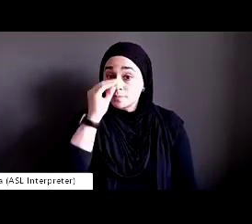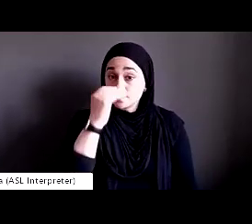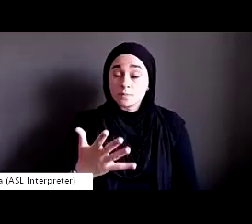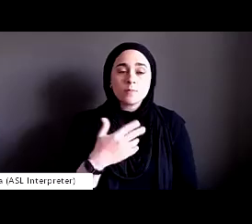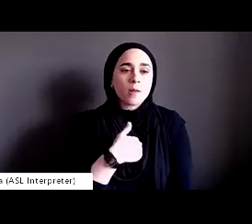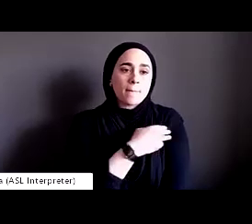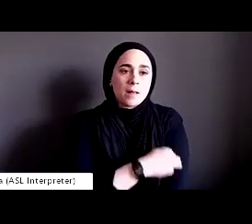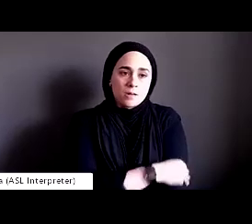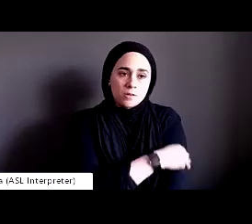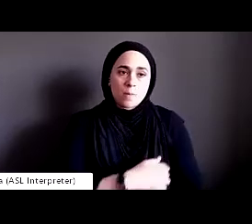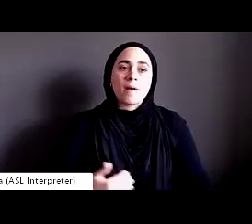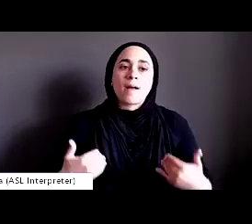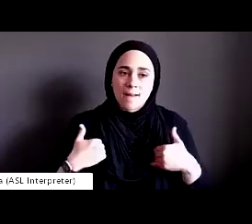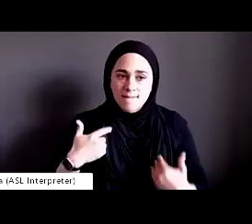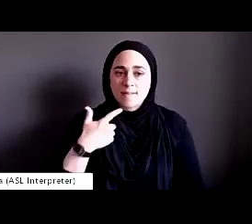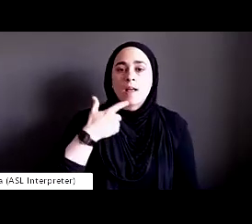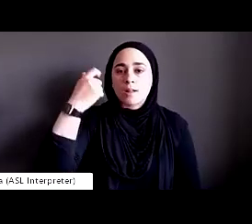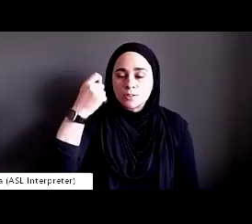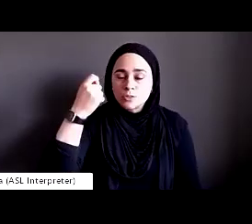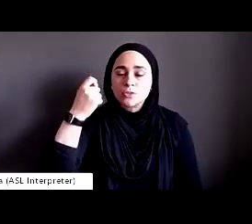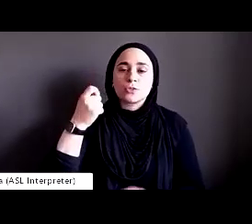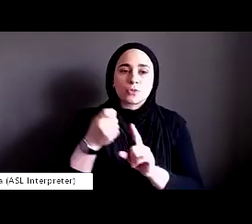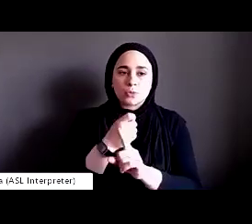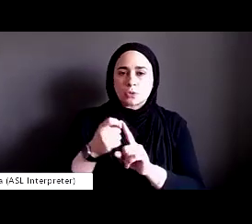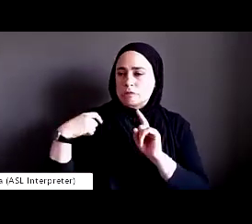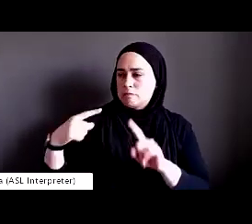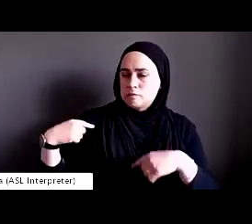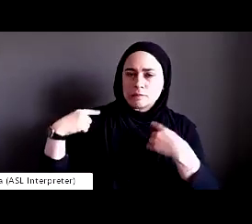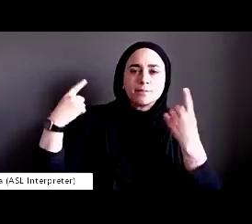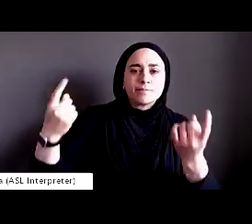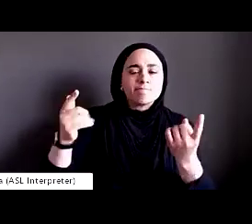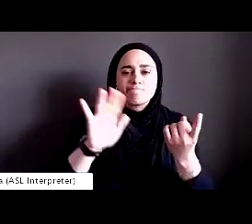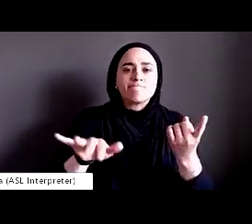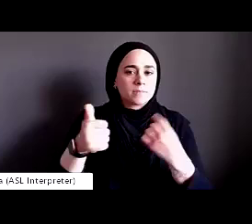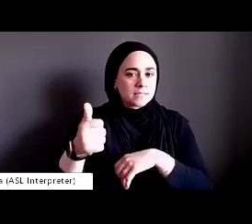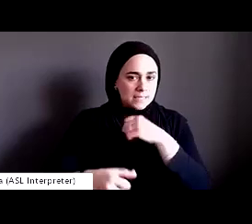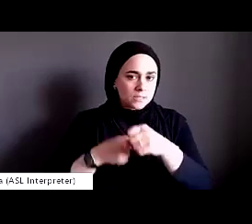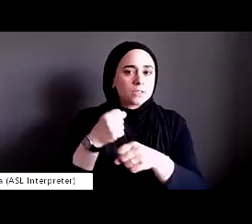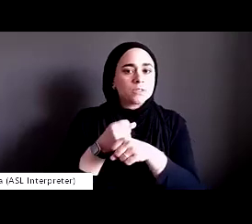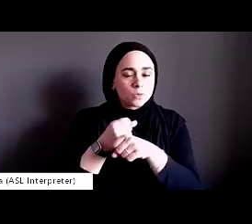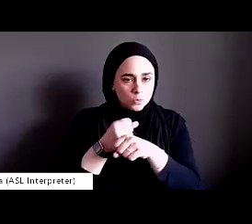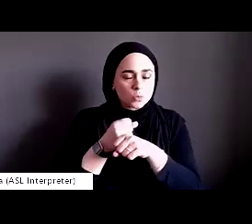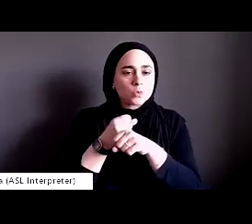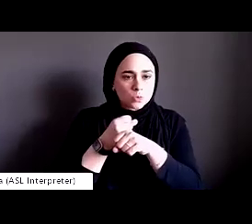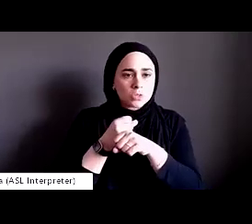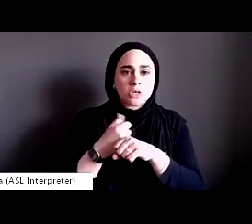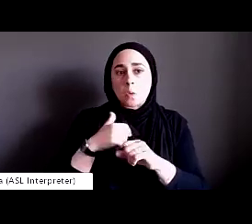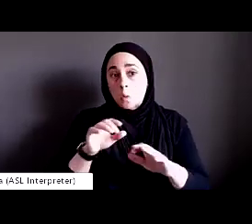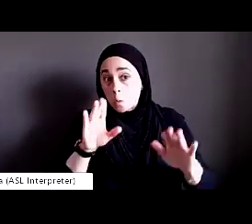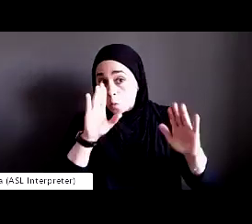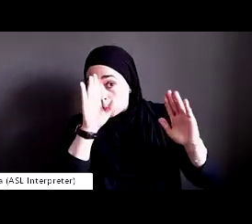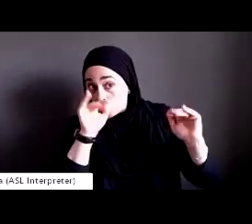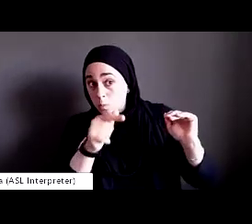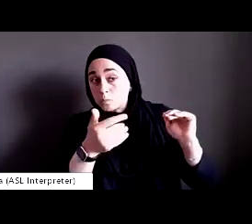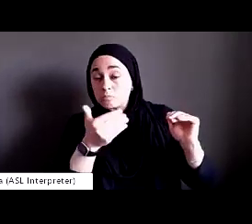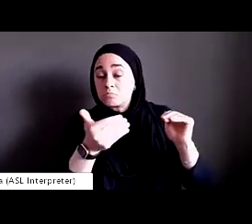Manitoba has an elder abuse strategy. It's approximately 10 years old, so we're hopefully going to see some updates to this in the near future.